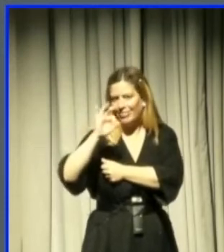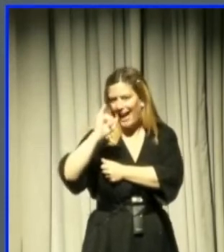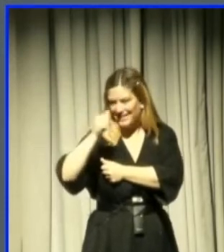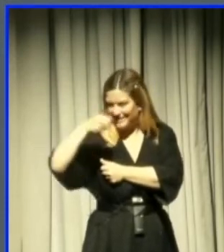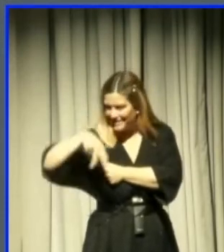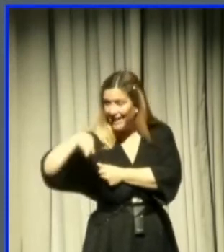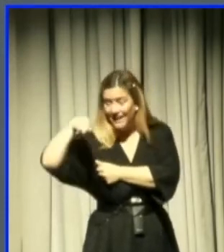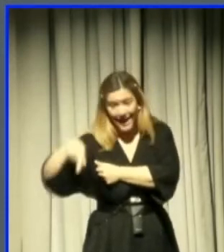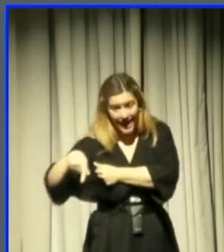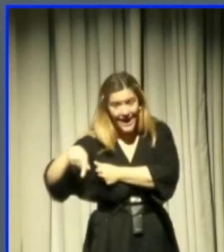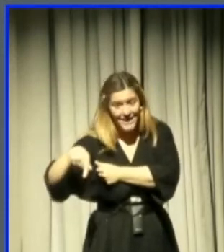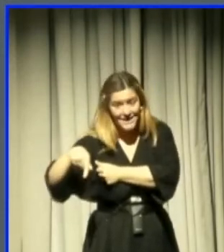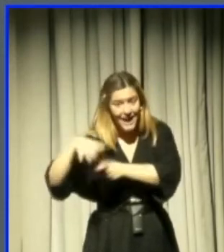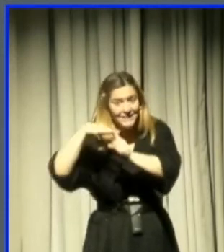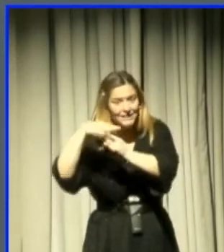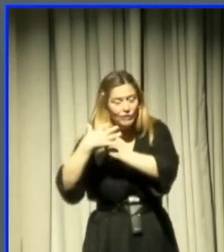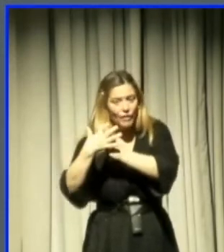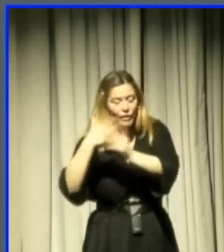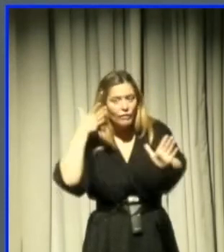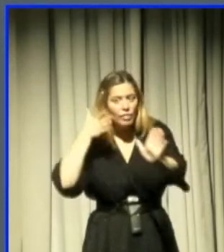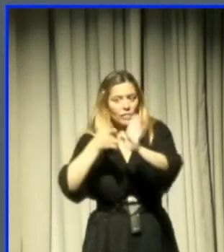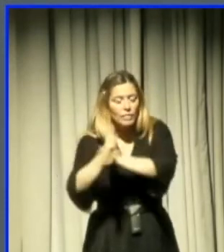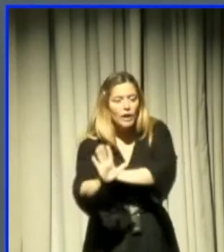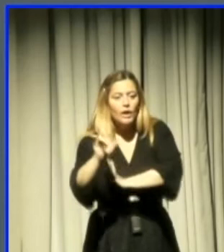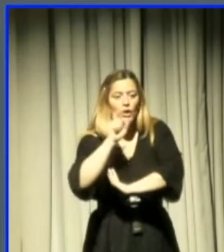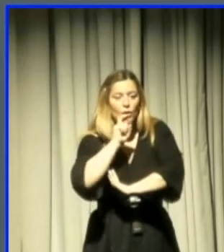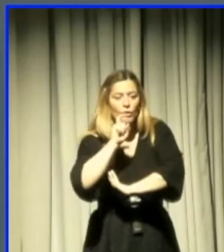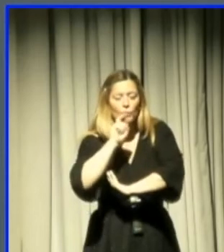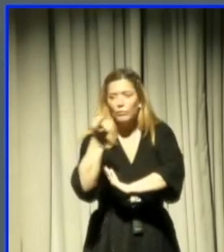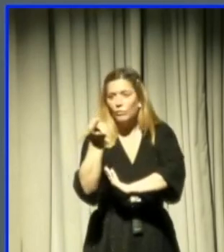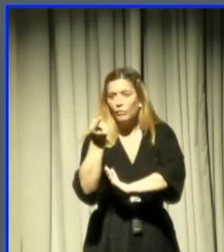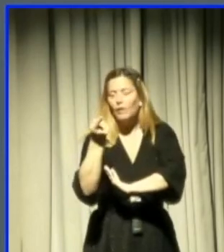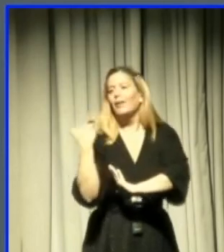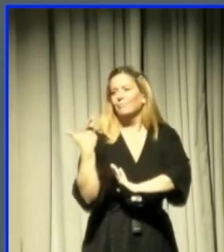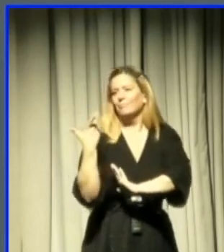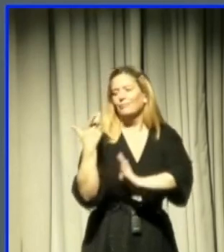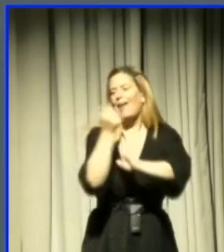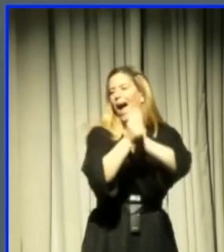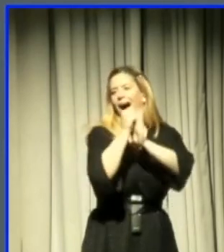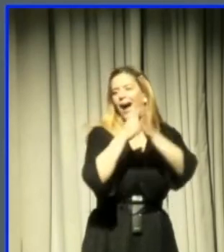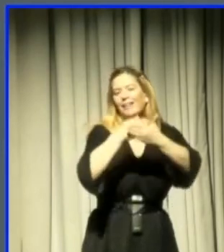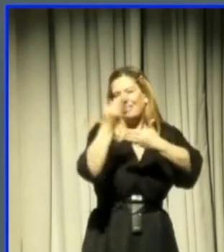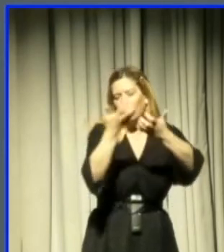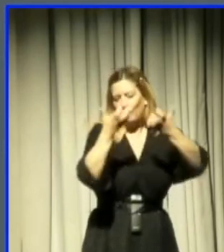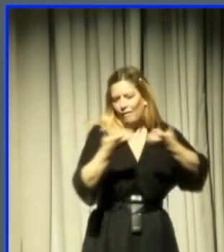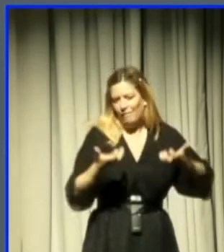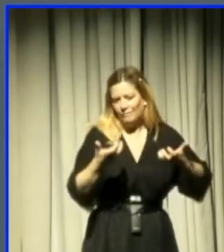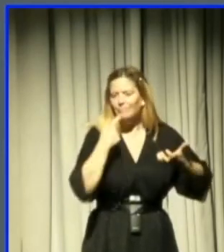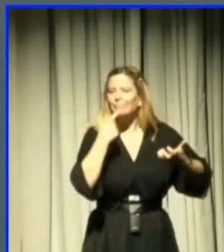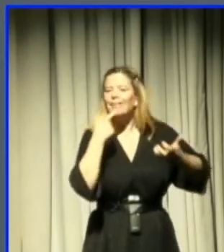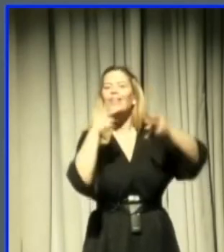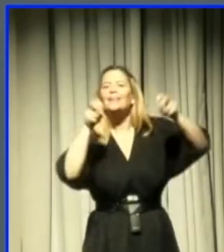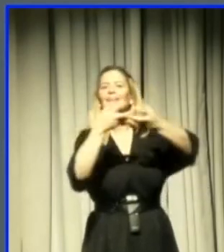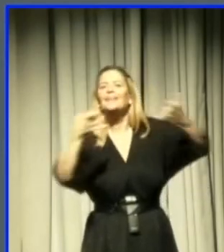article, the Instagram face. So all the Instagram faces tend to look the same. Again, sameness all the way down. And